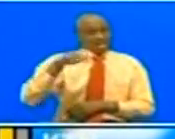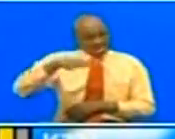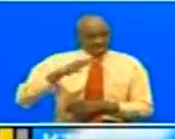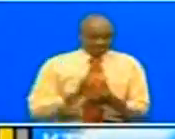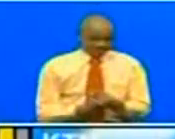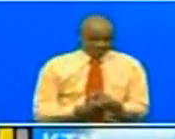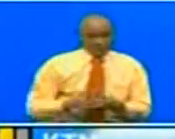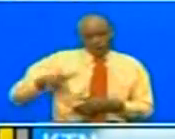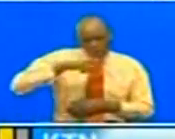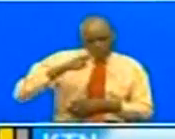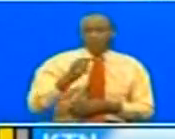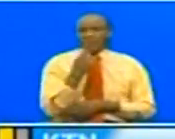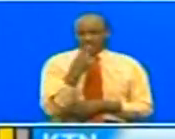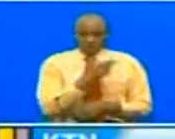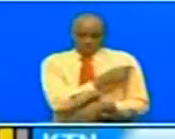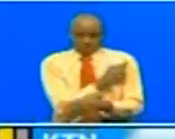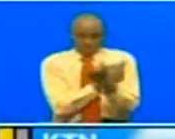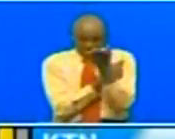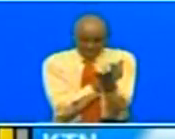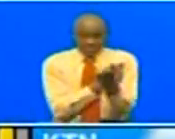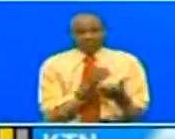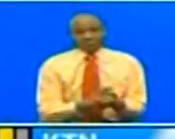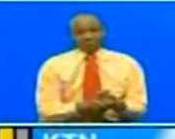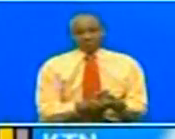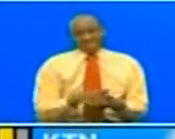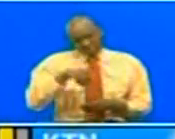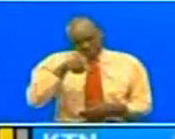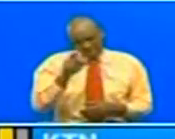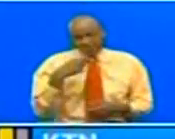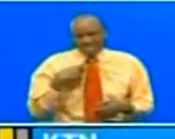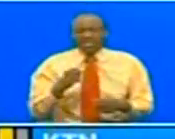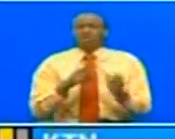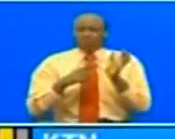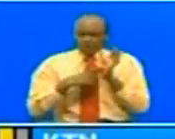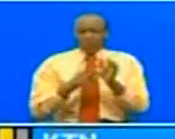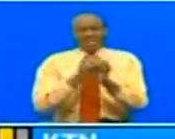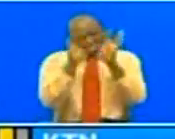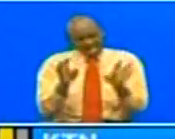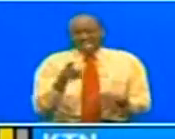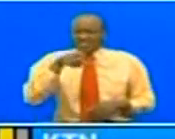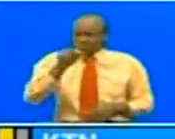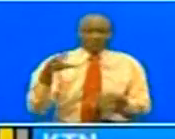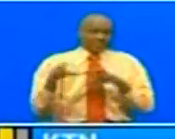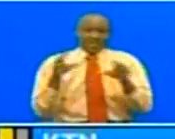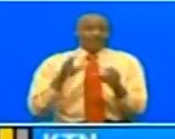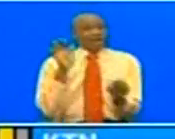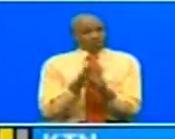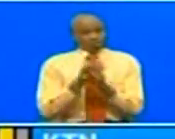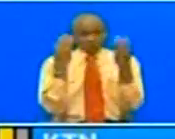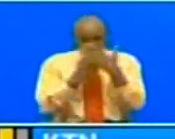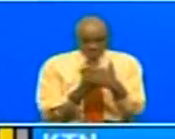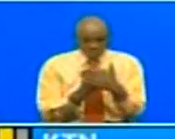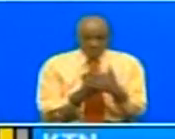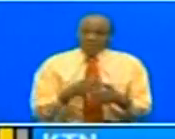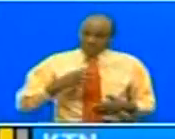A local medical facility in Chelamongot paints a clear picture of a night in the hands of the attackers, survivors